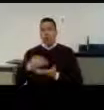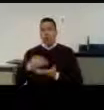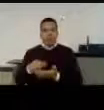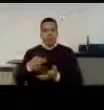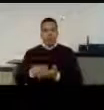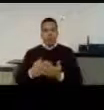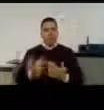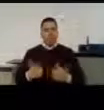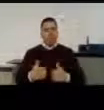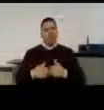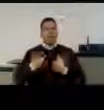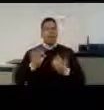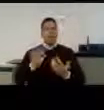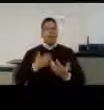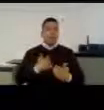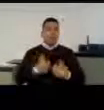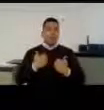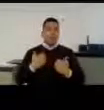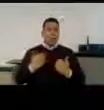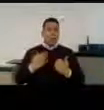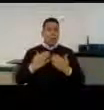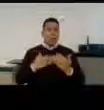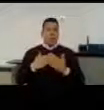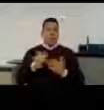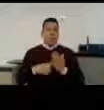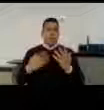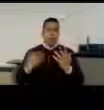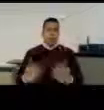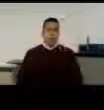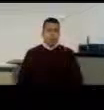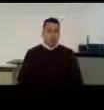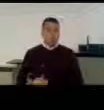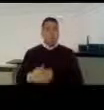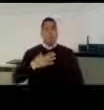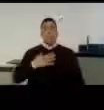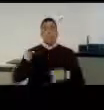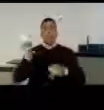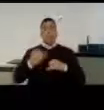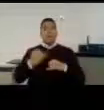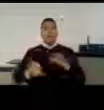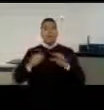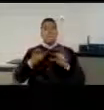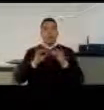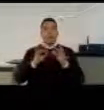money, be able to live the lives we choose. I